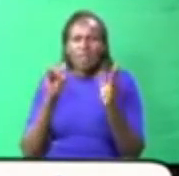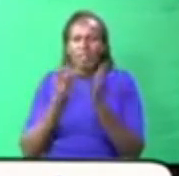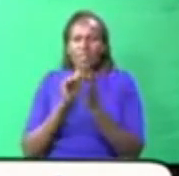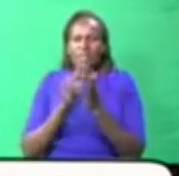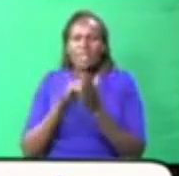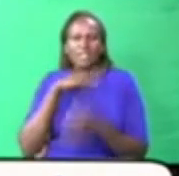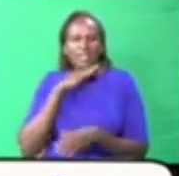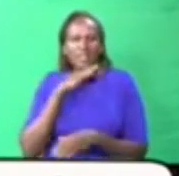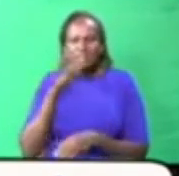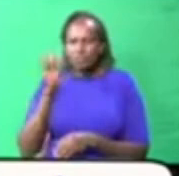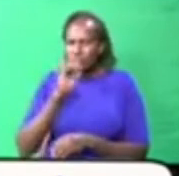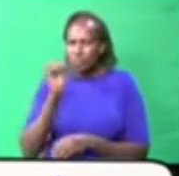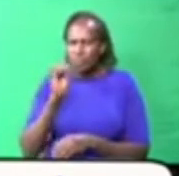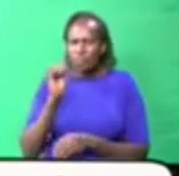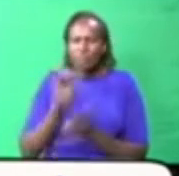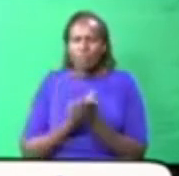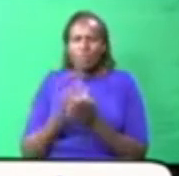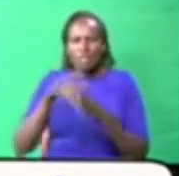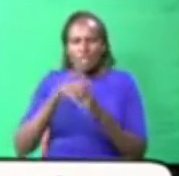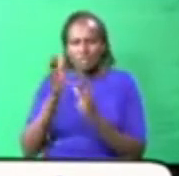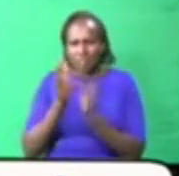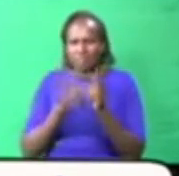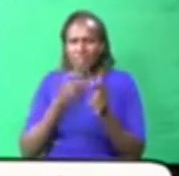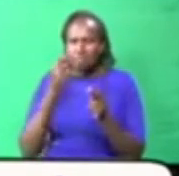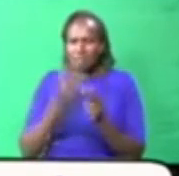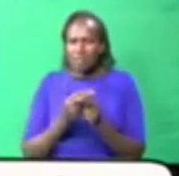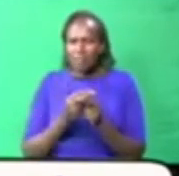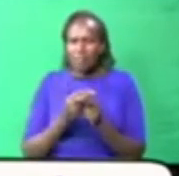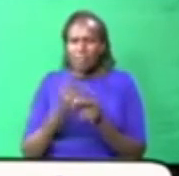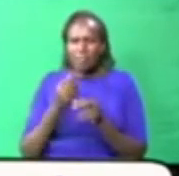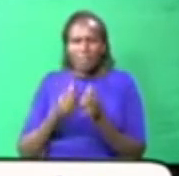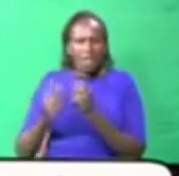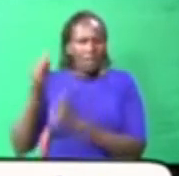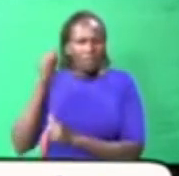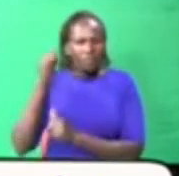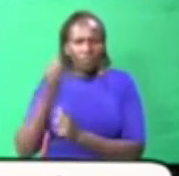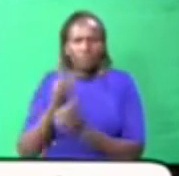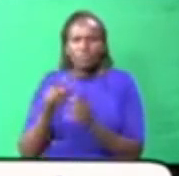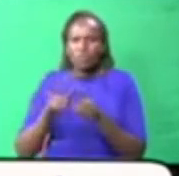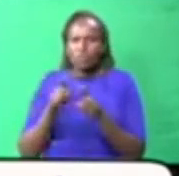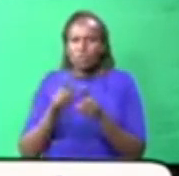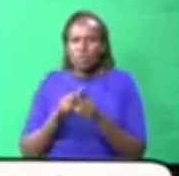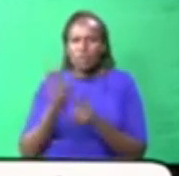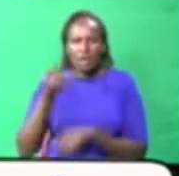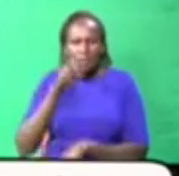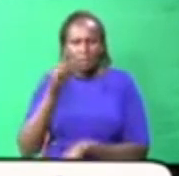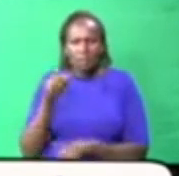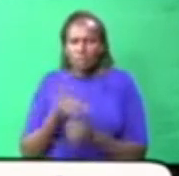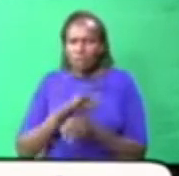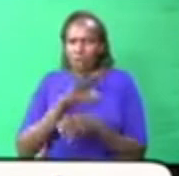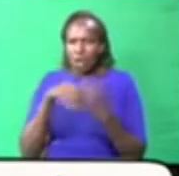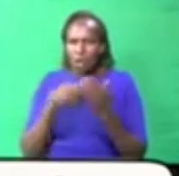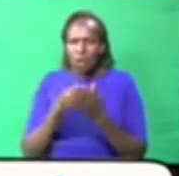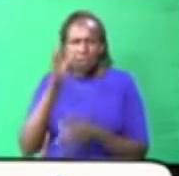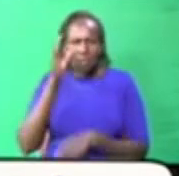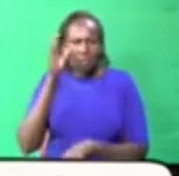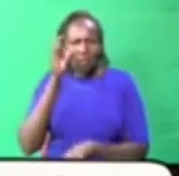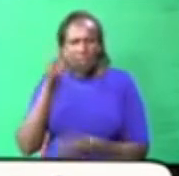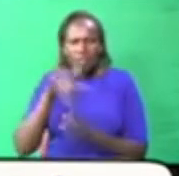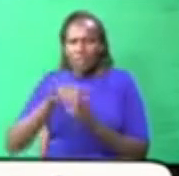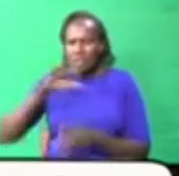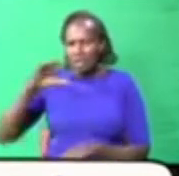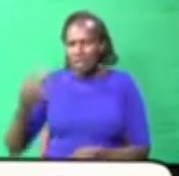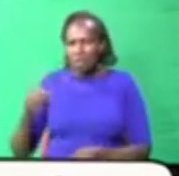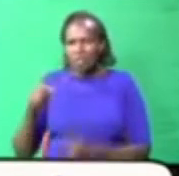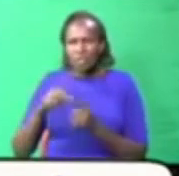will not be our portion in the name of Jesus. Nakata na kupinga the spread of the COVID-19 to any county, to